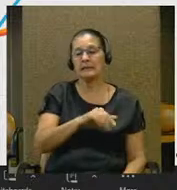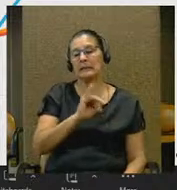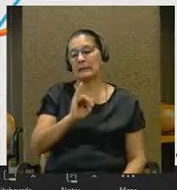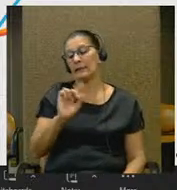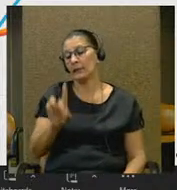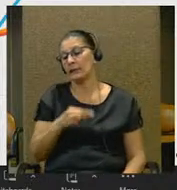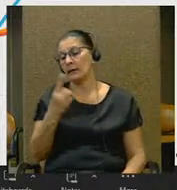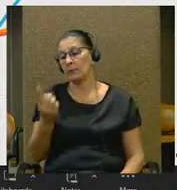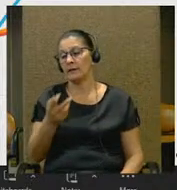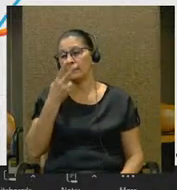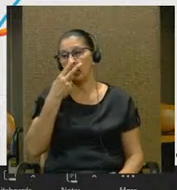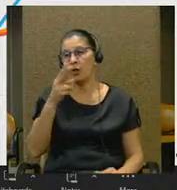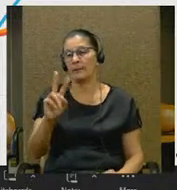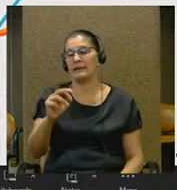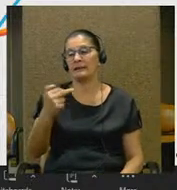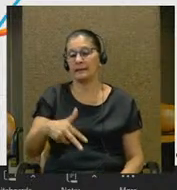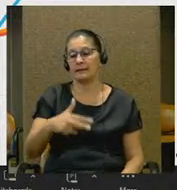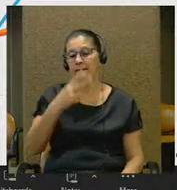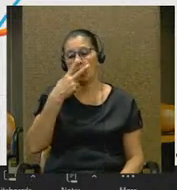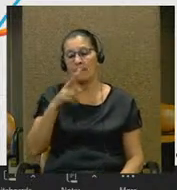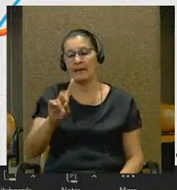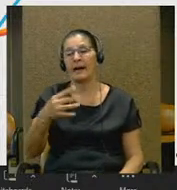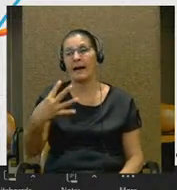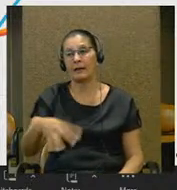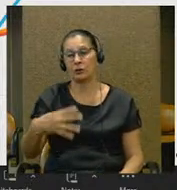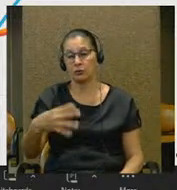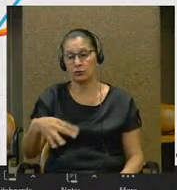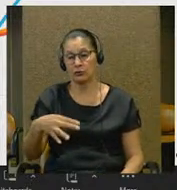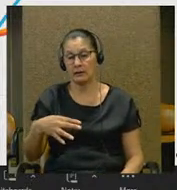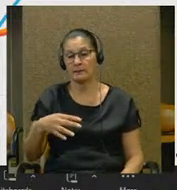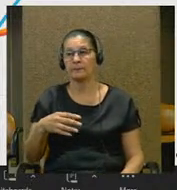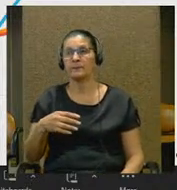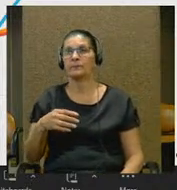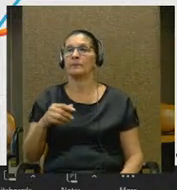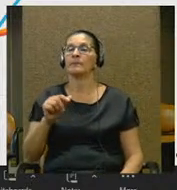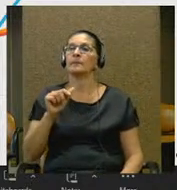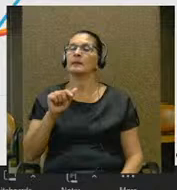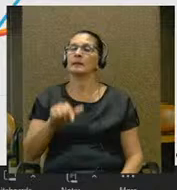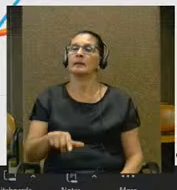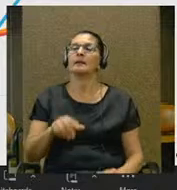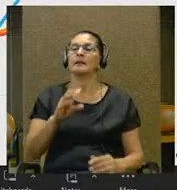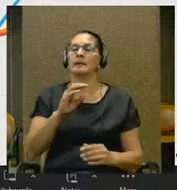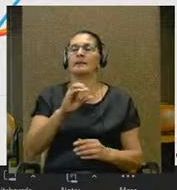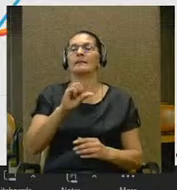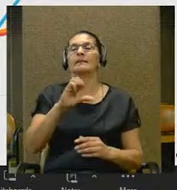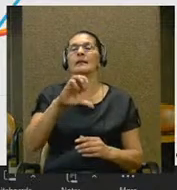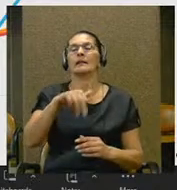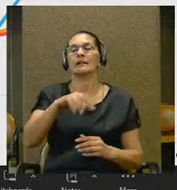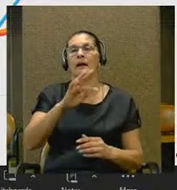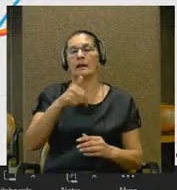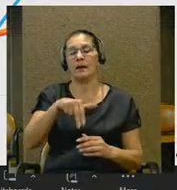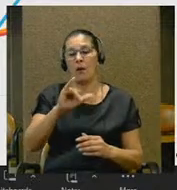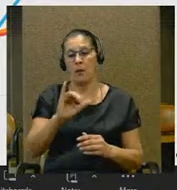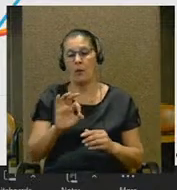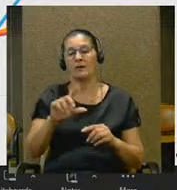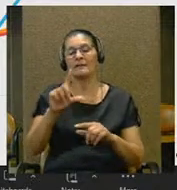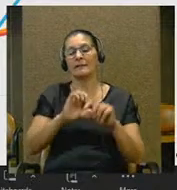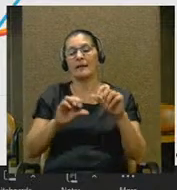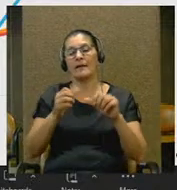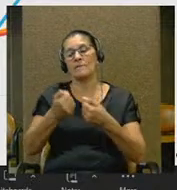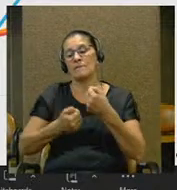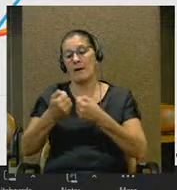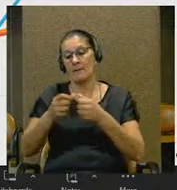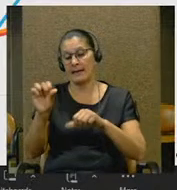2013, 2014, that illegally manufactured fentanyl began to hit the markets in the United States. And that's that blue